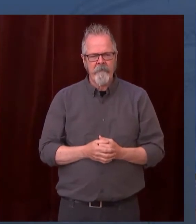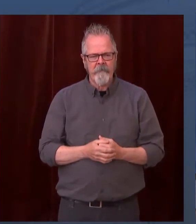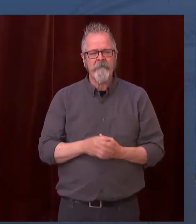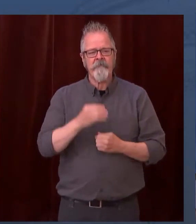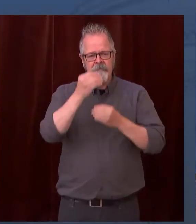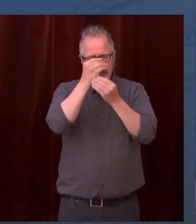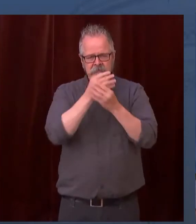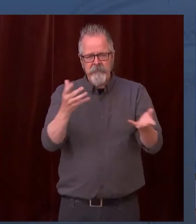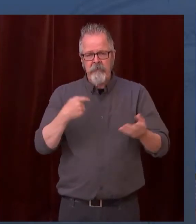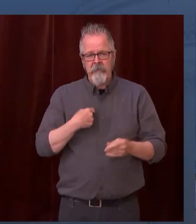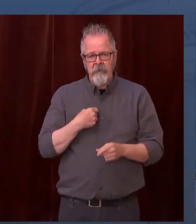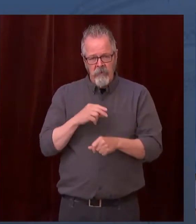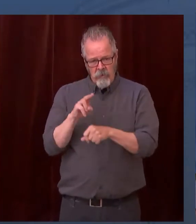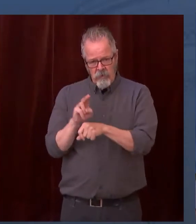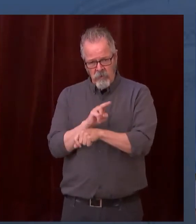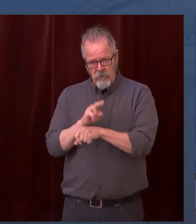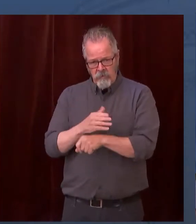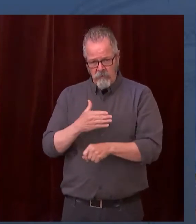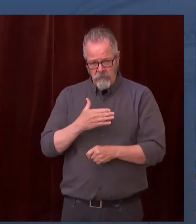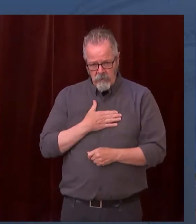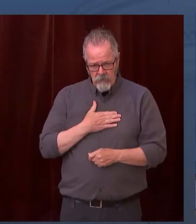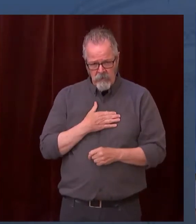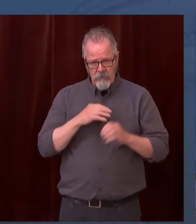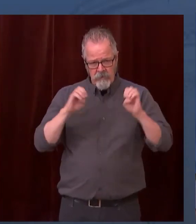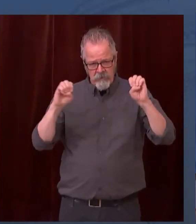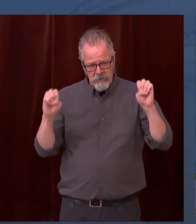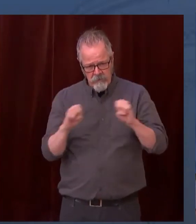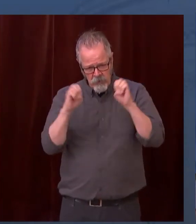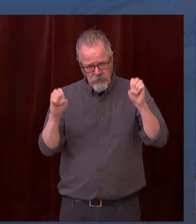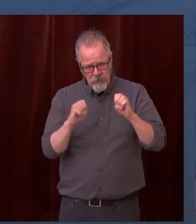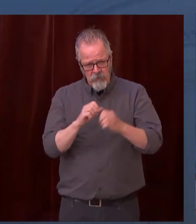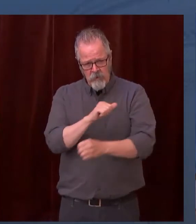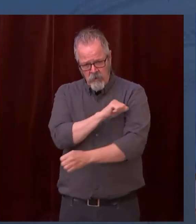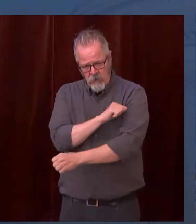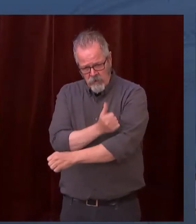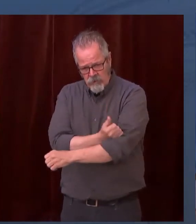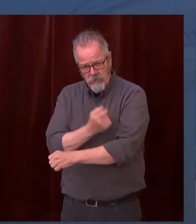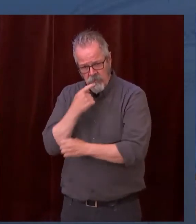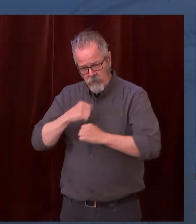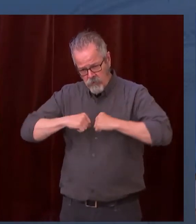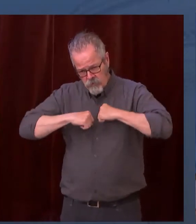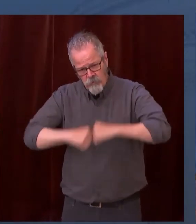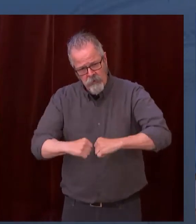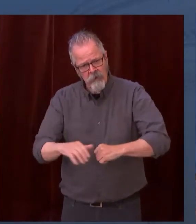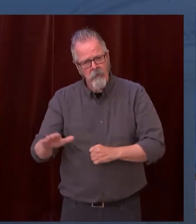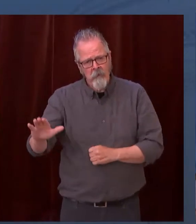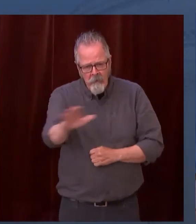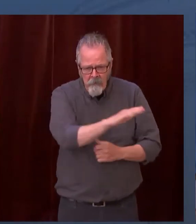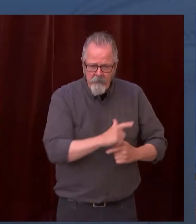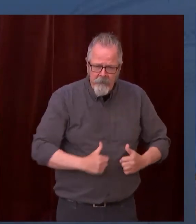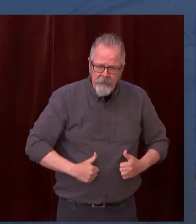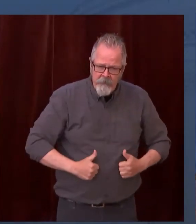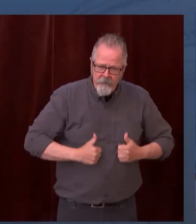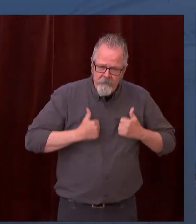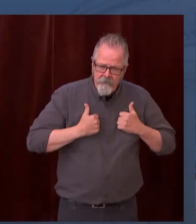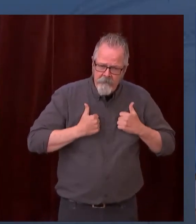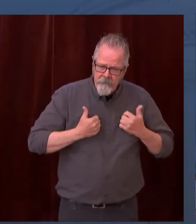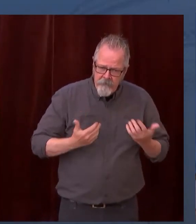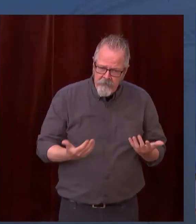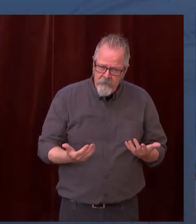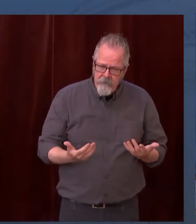of elected folks right now. And the way we're doing this respects the United States